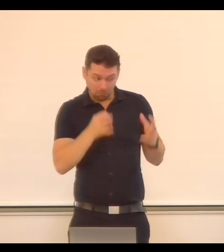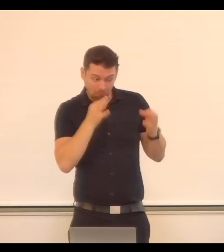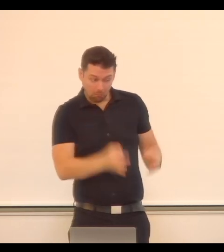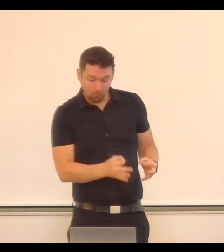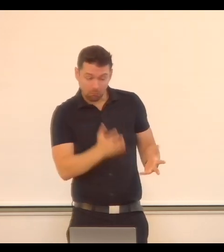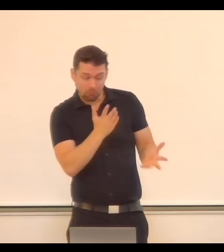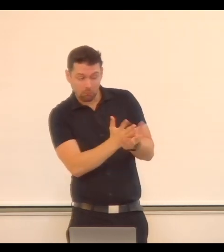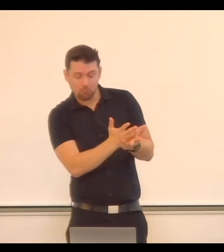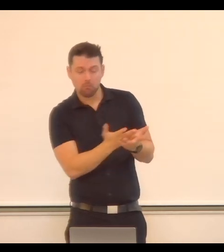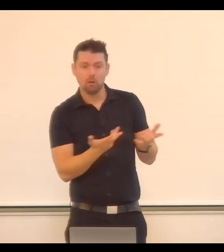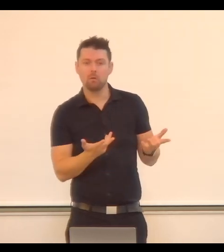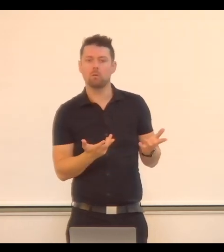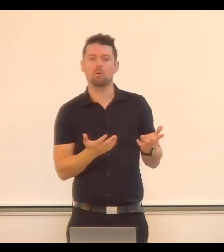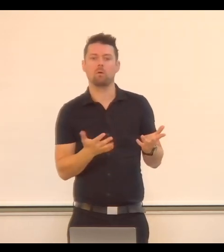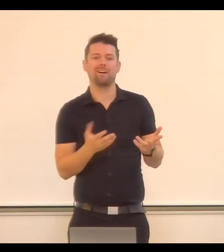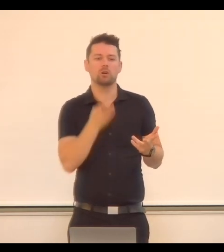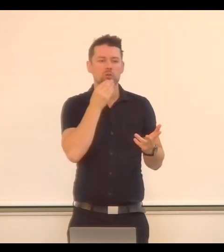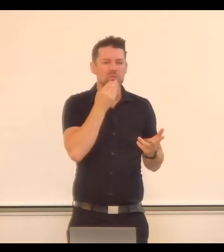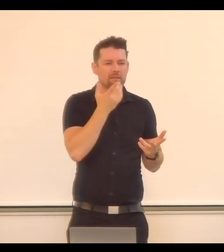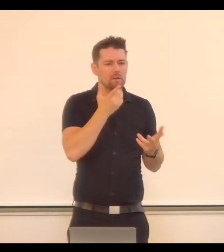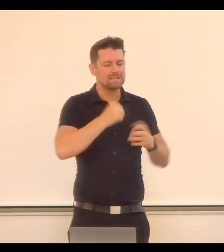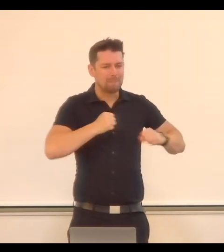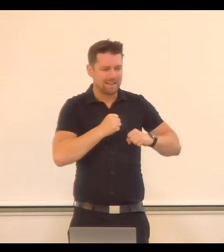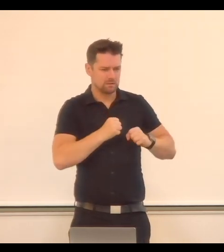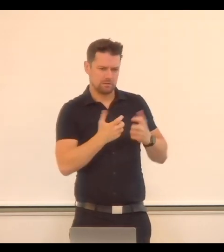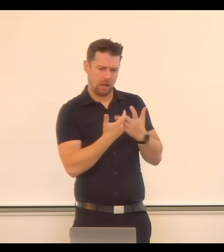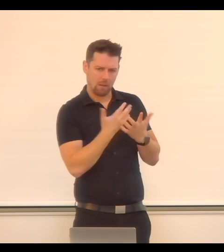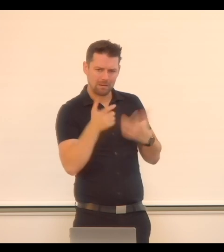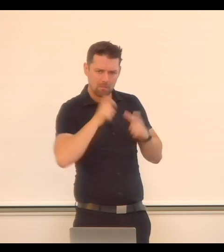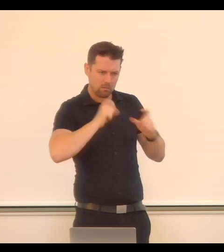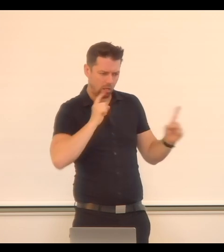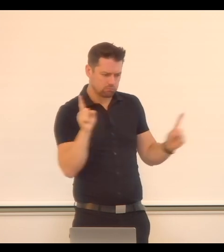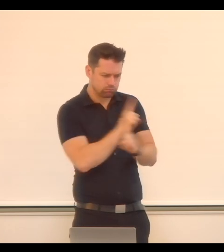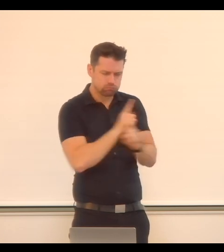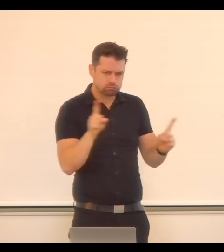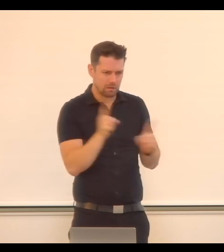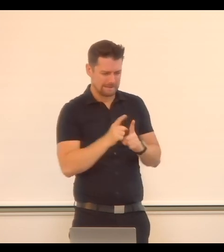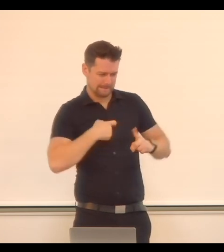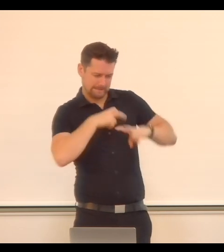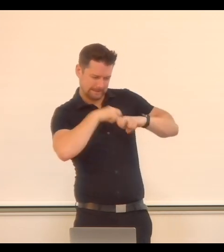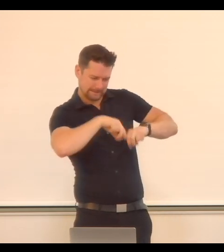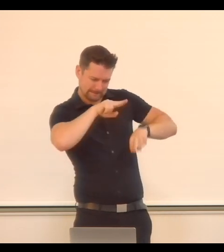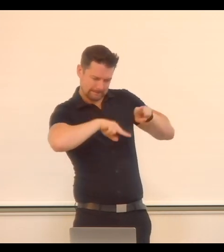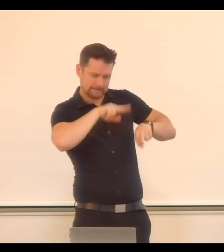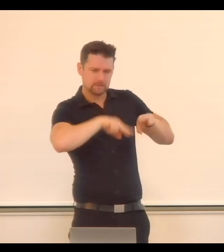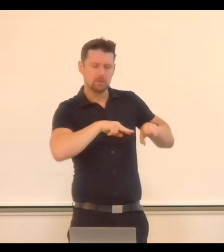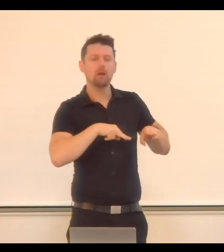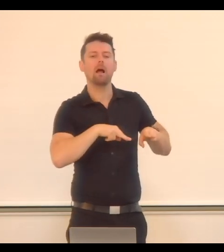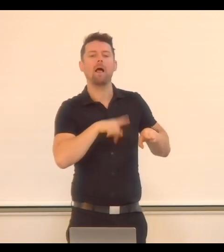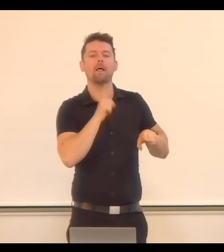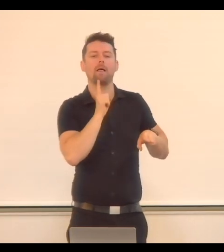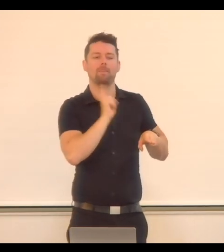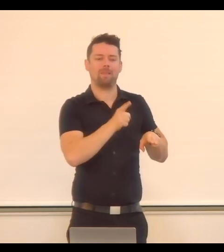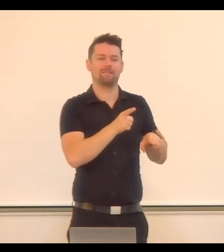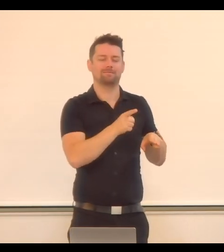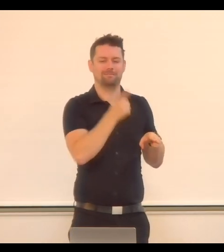architecture and use of space, traffic flow, those kinds of things, to then extract that information and apply it to my